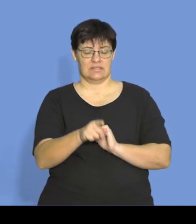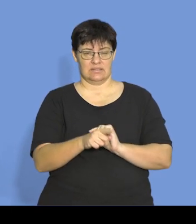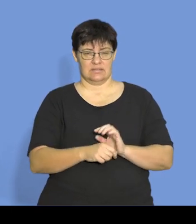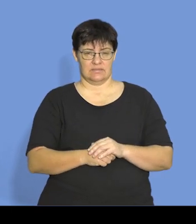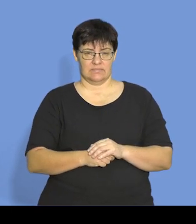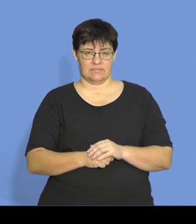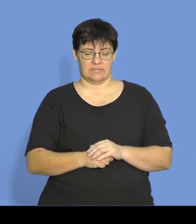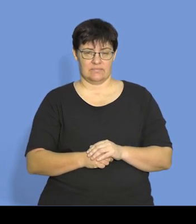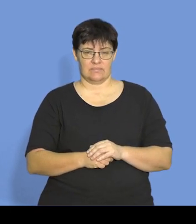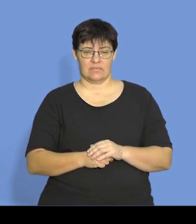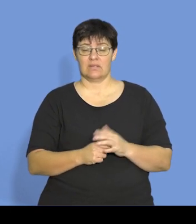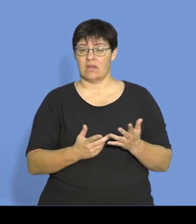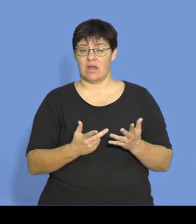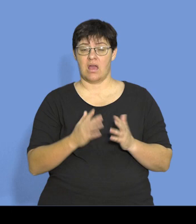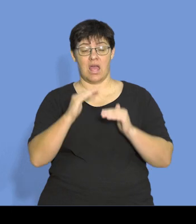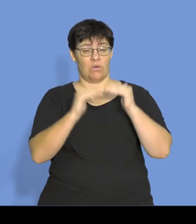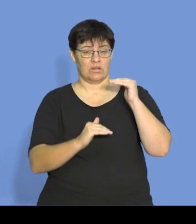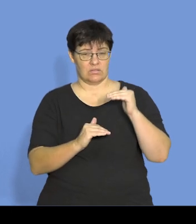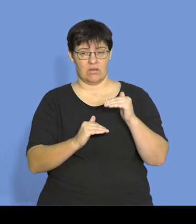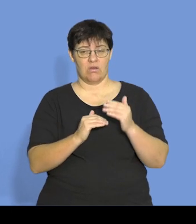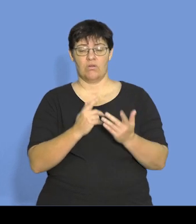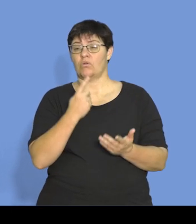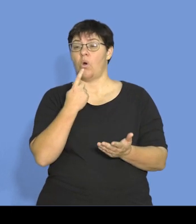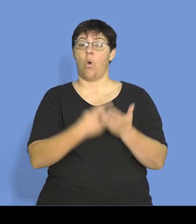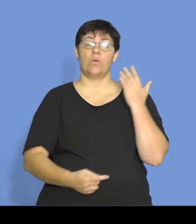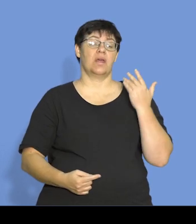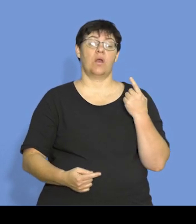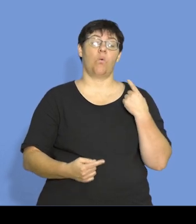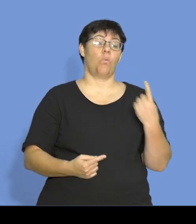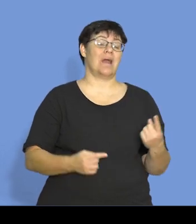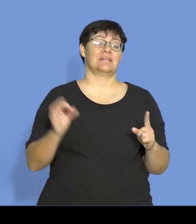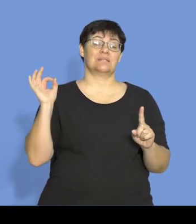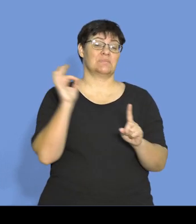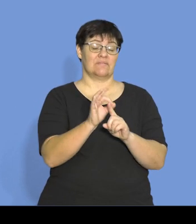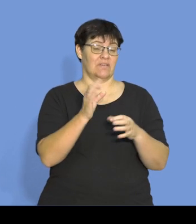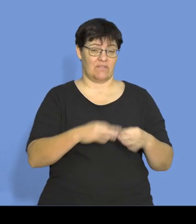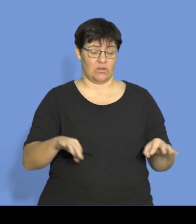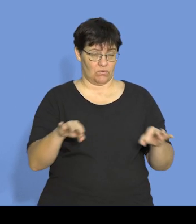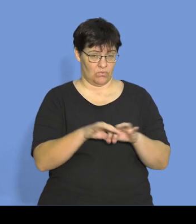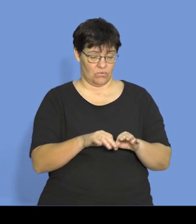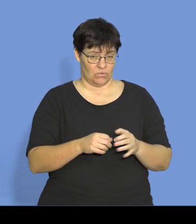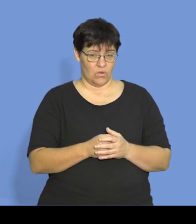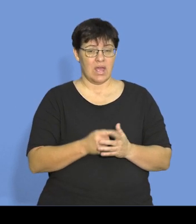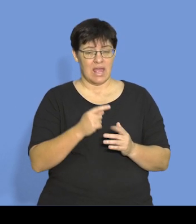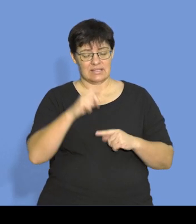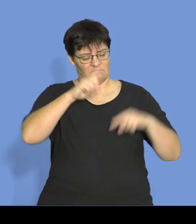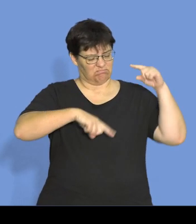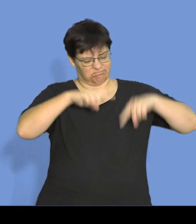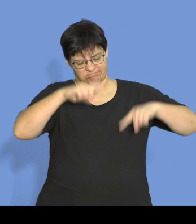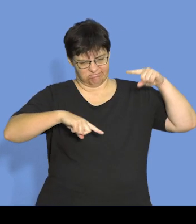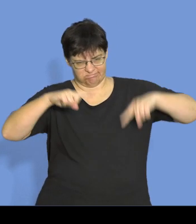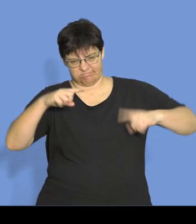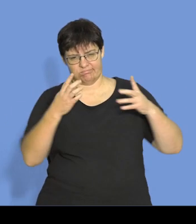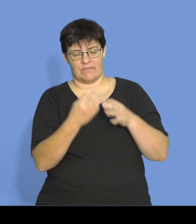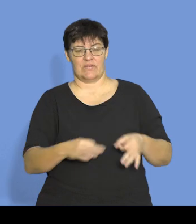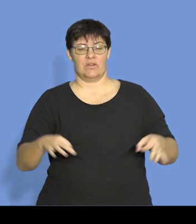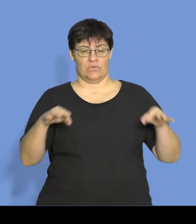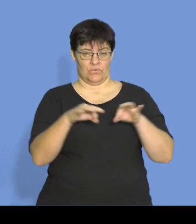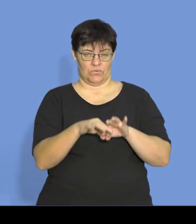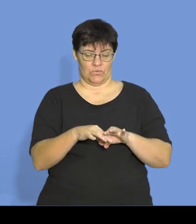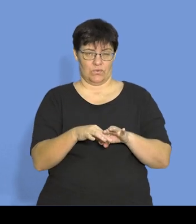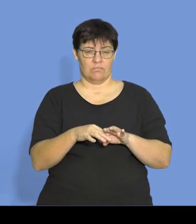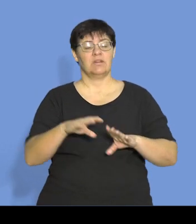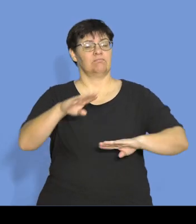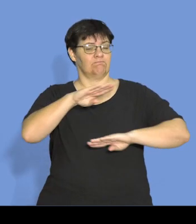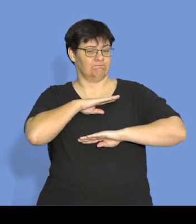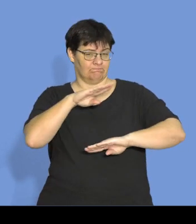then represent this as a solution. Inequality is not just one specific value. It's a range